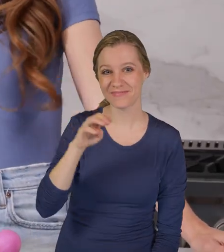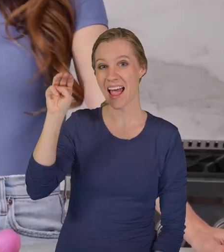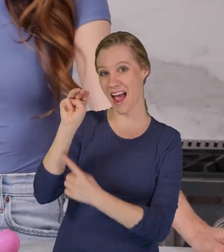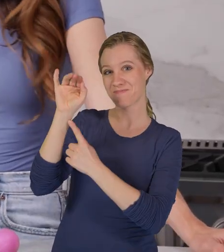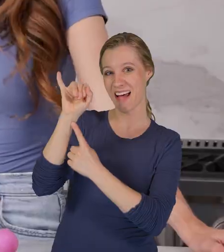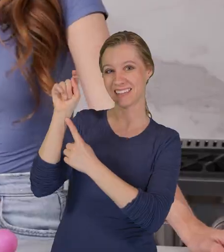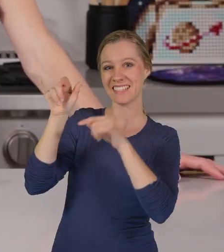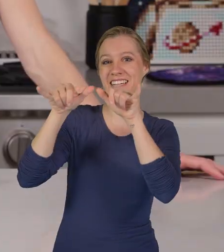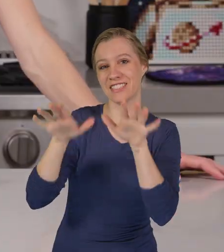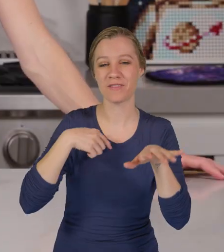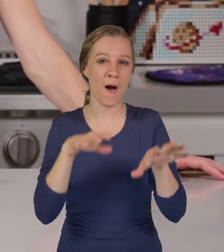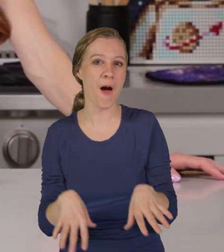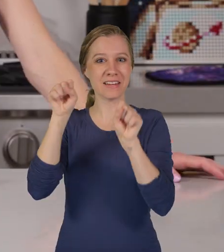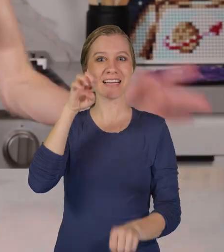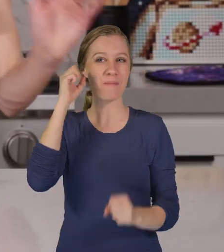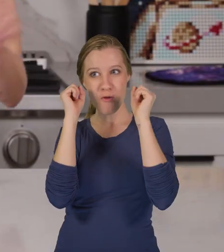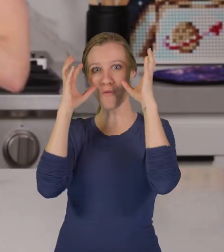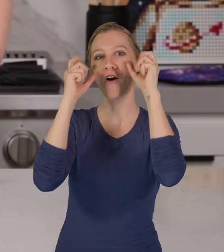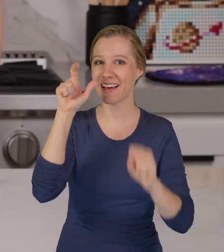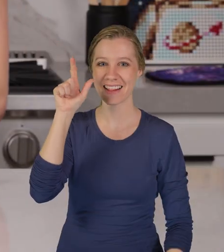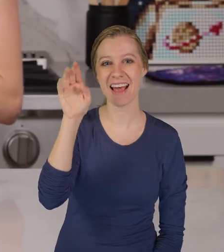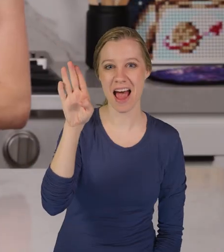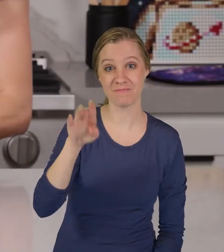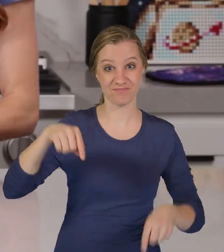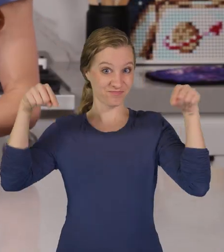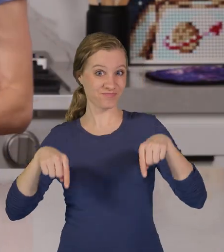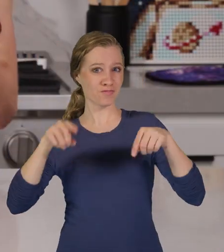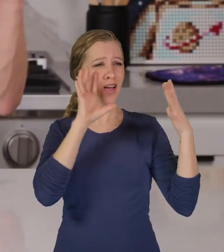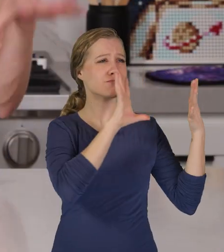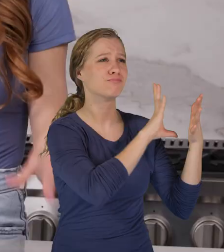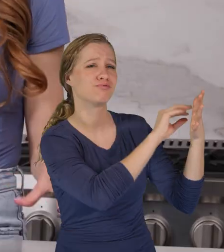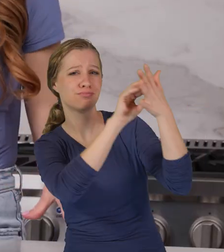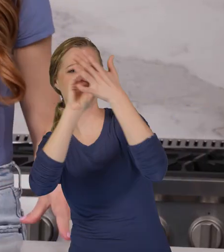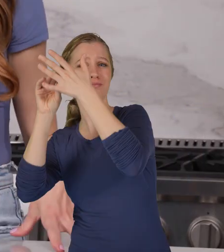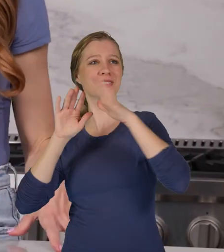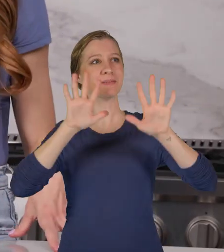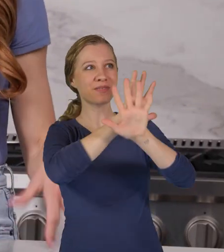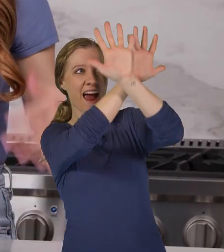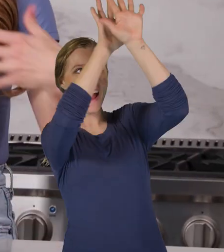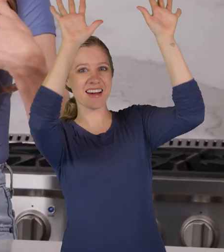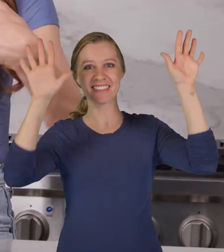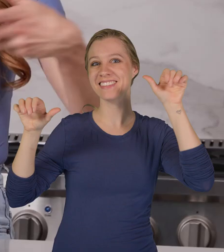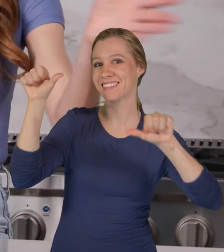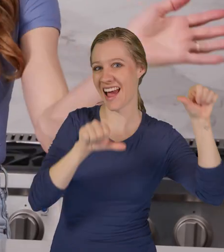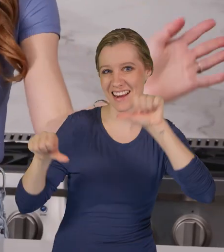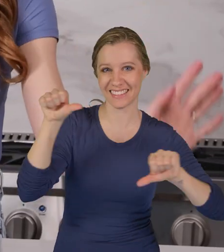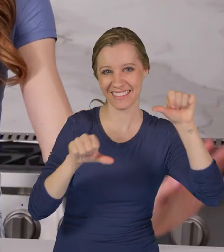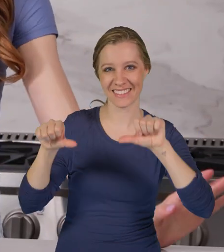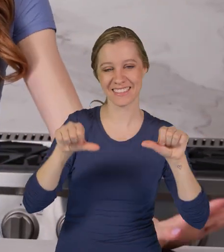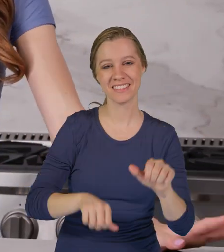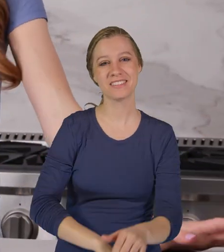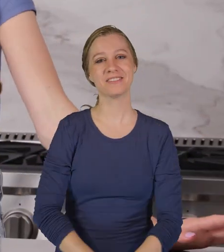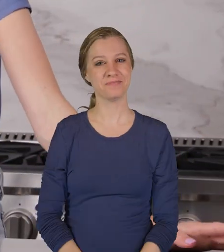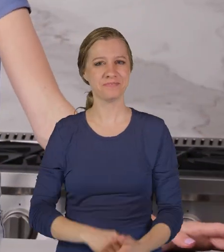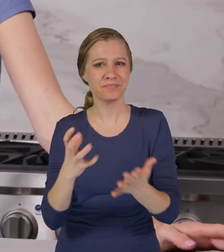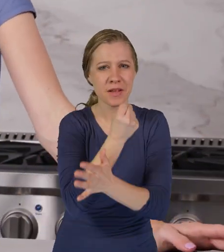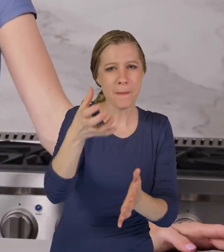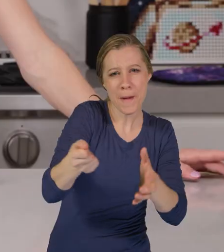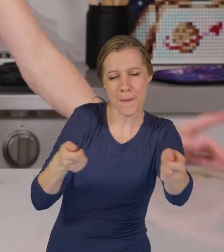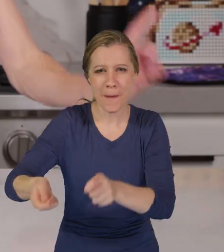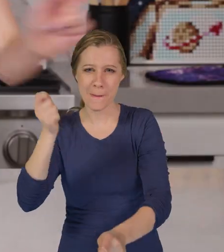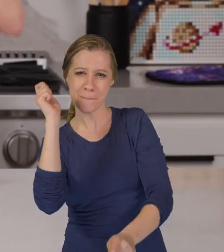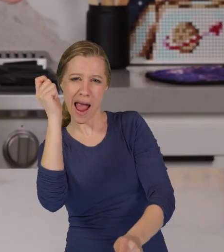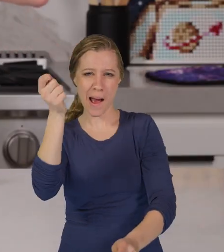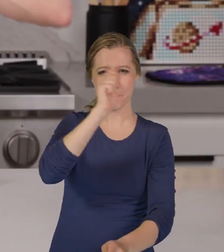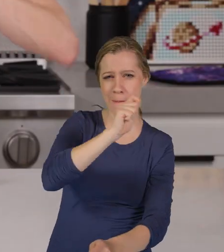everyone, I'm Emily Kellendrai, MIT engineer and host of Emily's Wonder Lab. And on my channel, we learn about all things space and